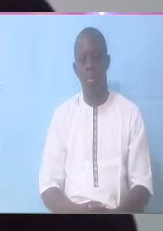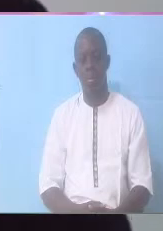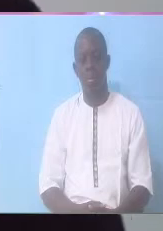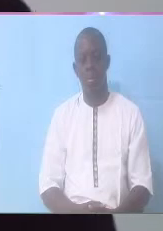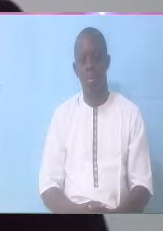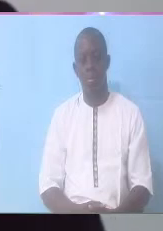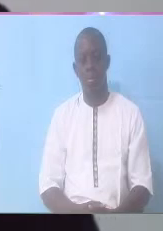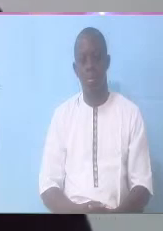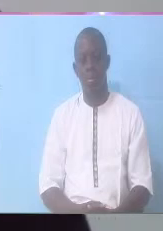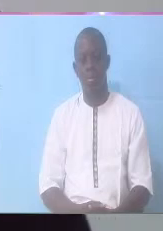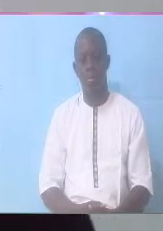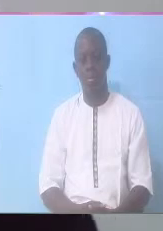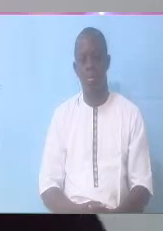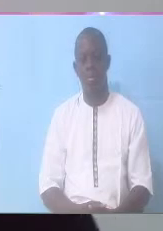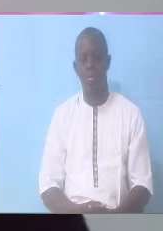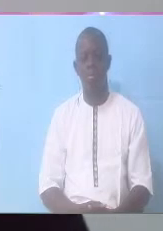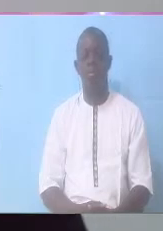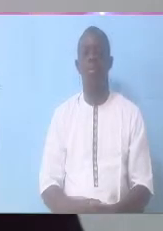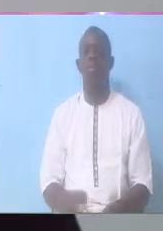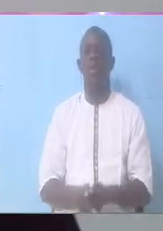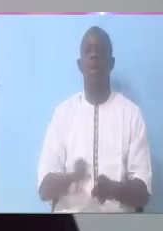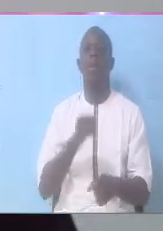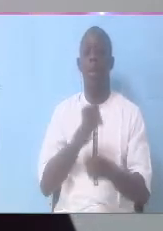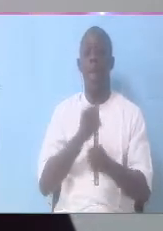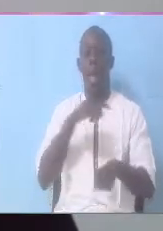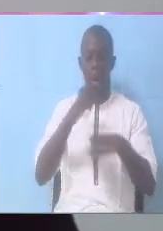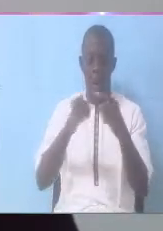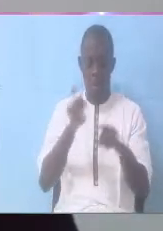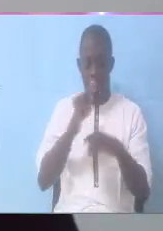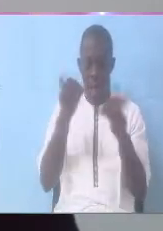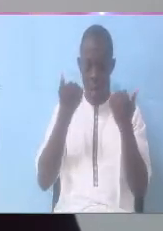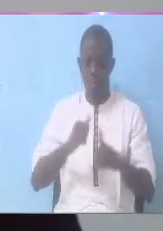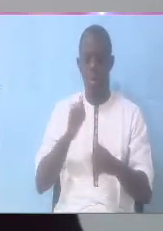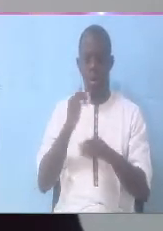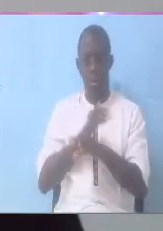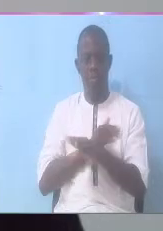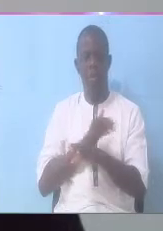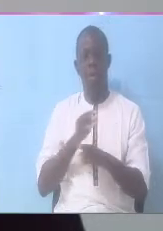I said, so he took advantage of the situation.